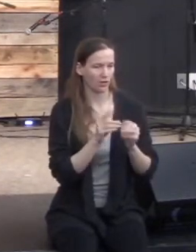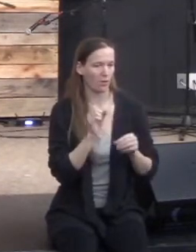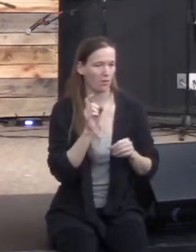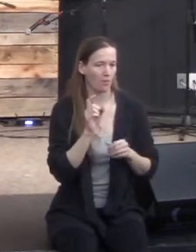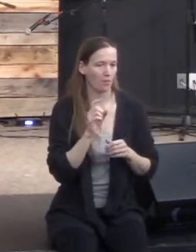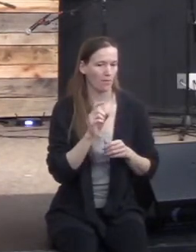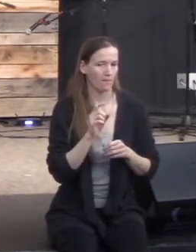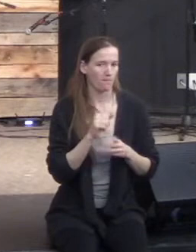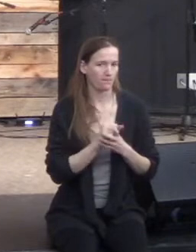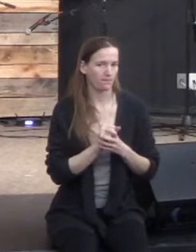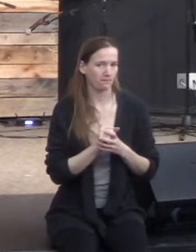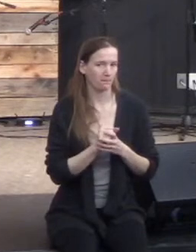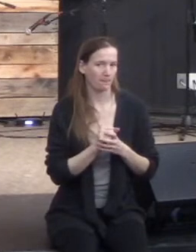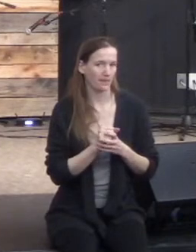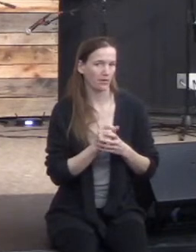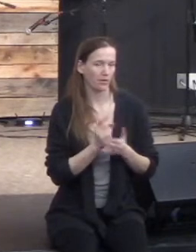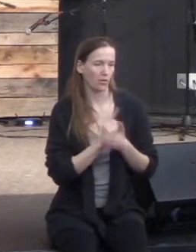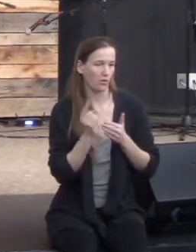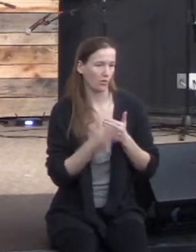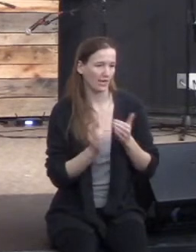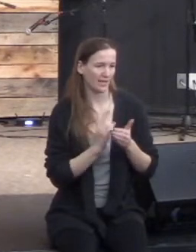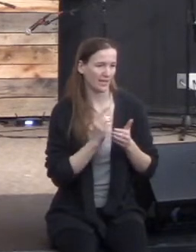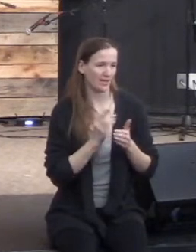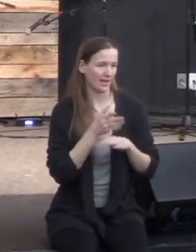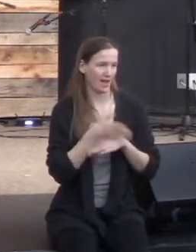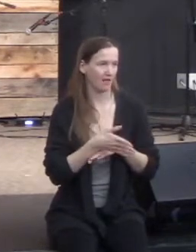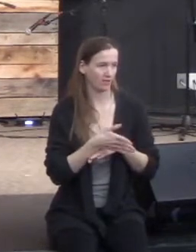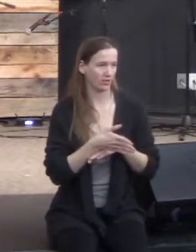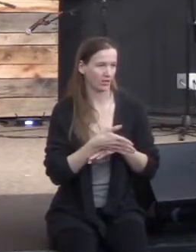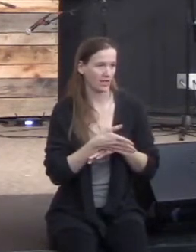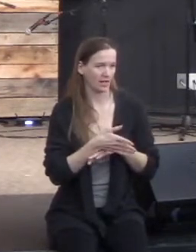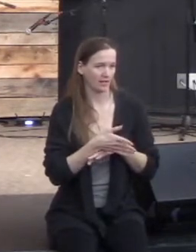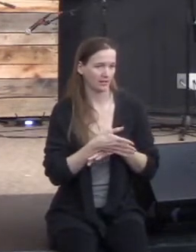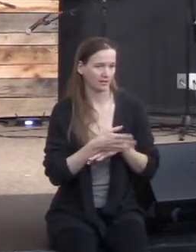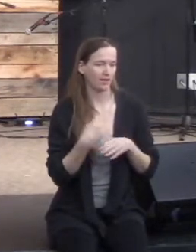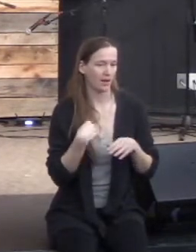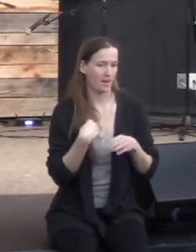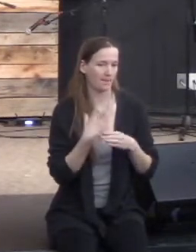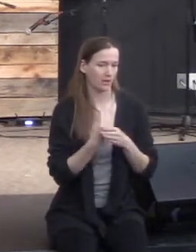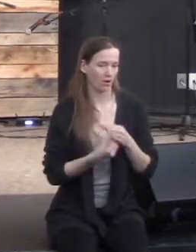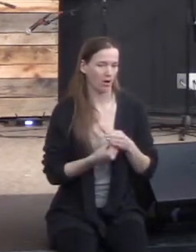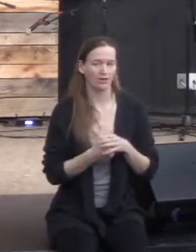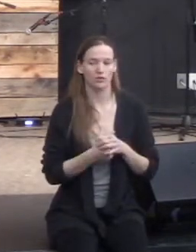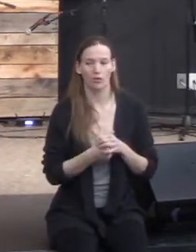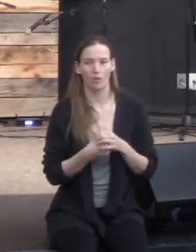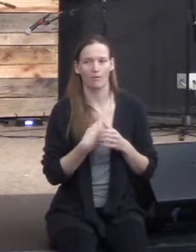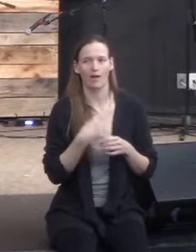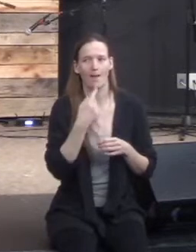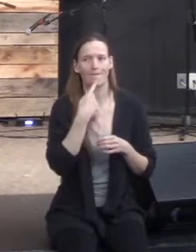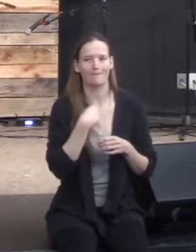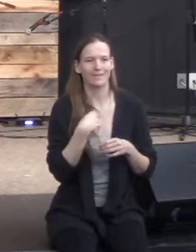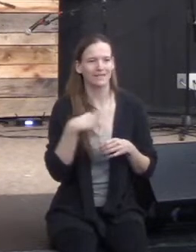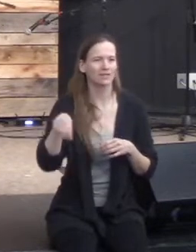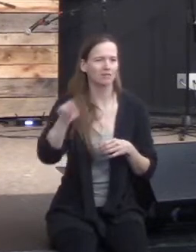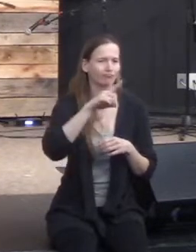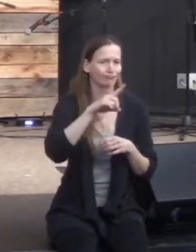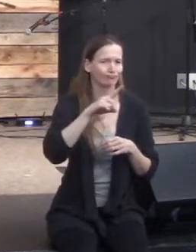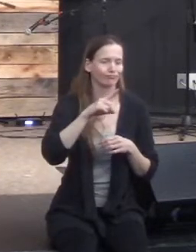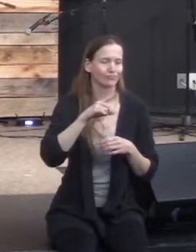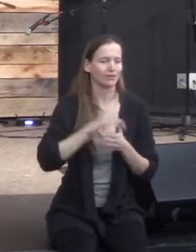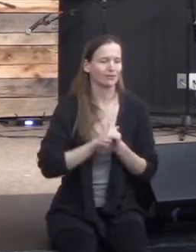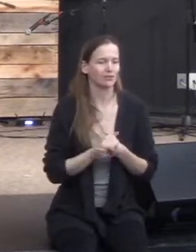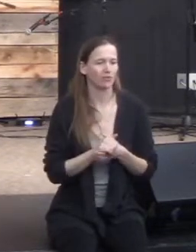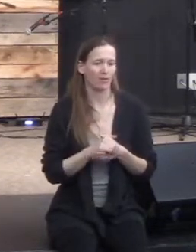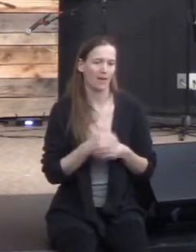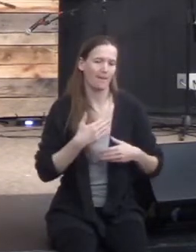the following weekend. So, man, I'm going to be missing you guys And so I am so grateful to be able to have